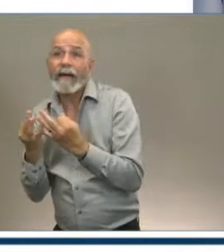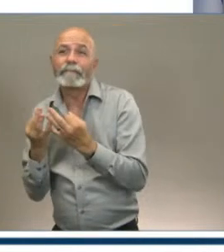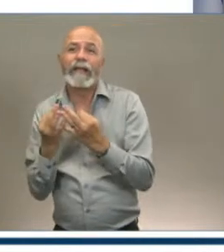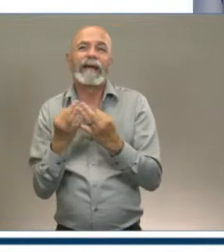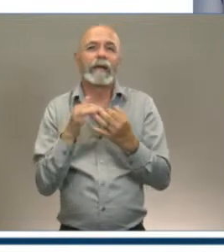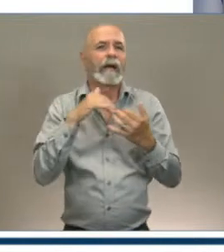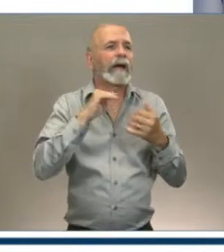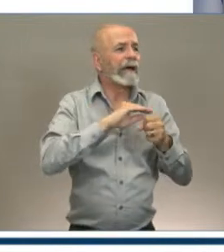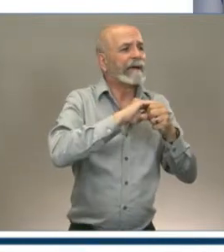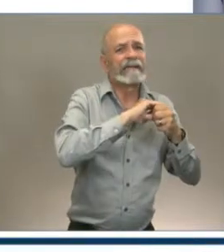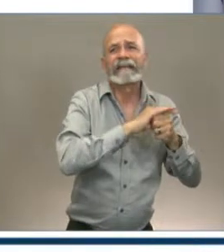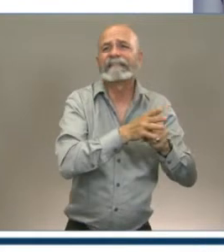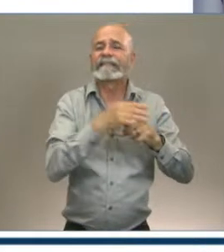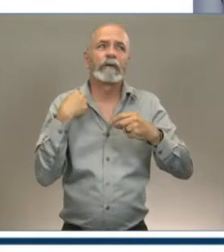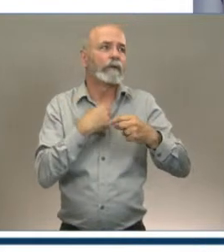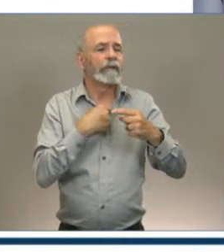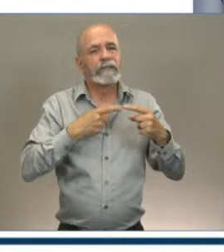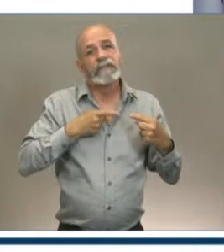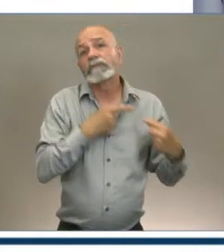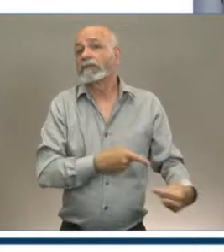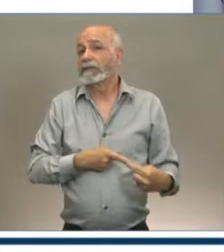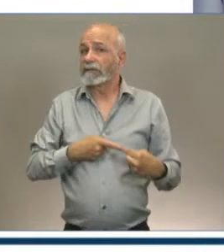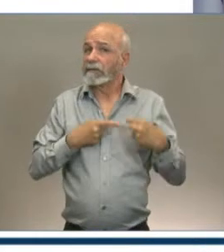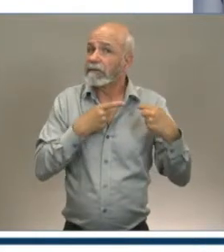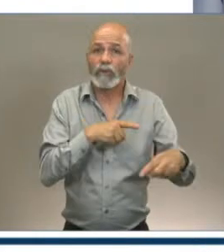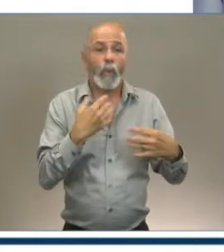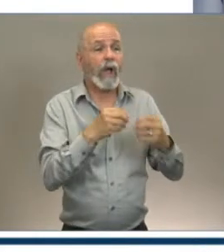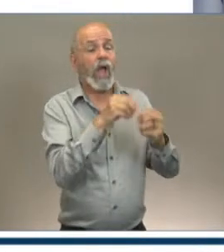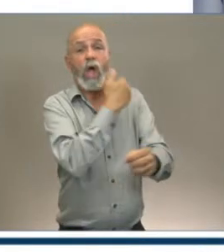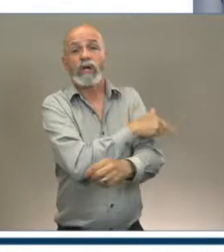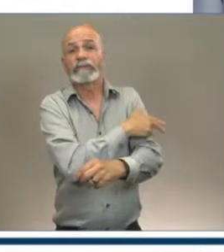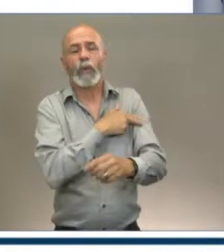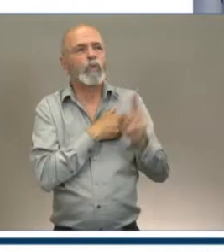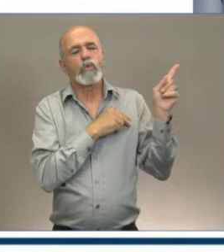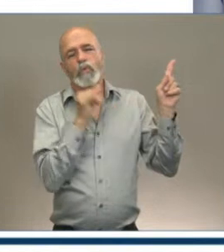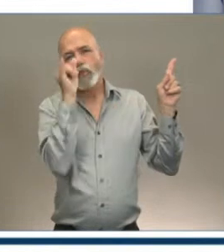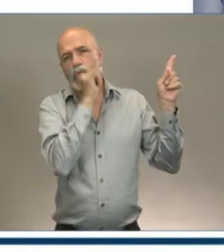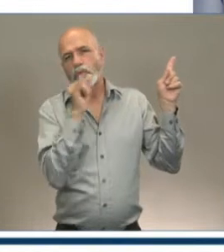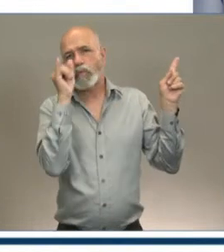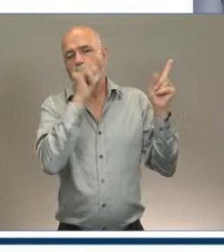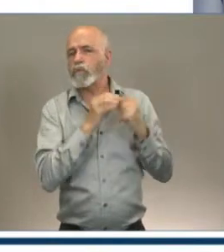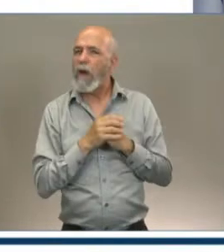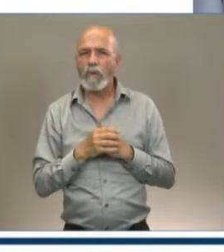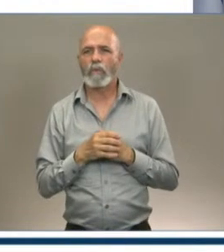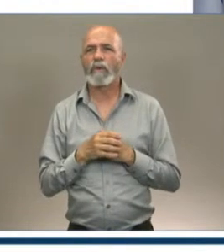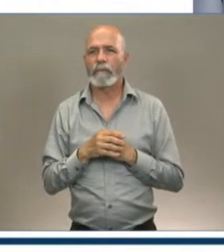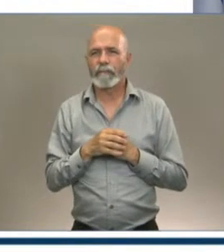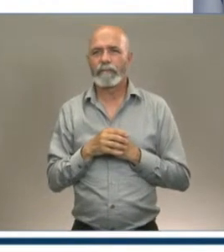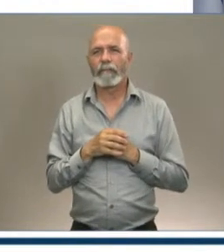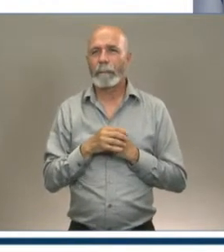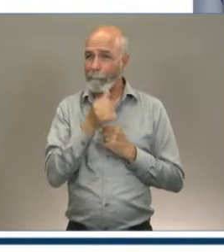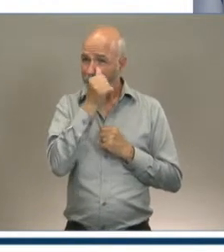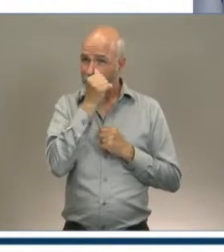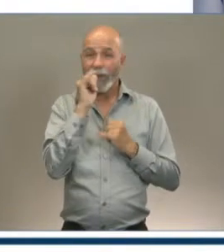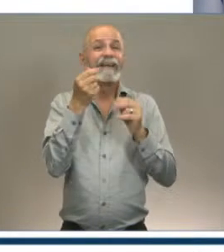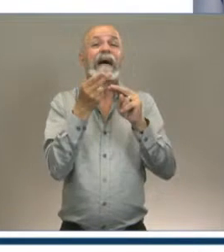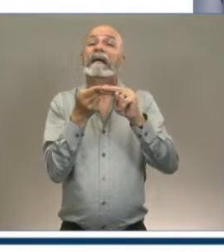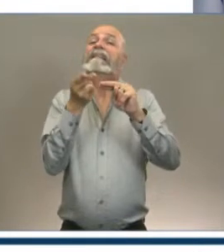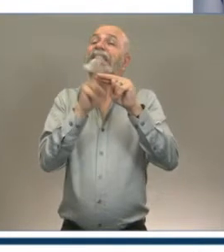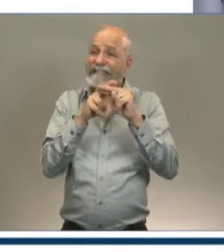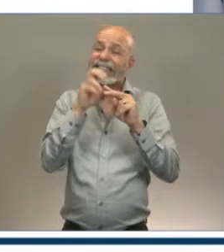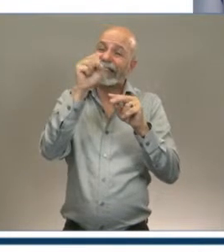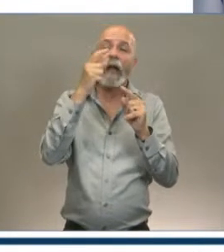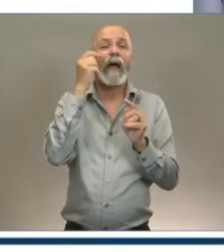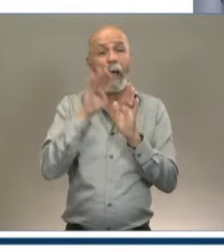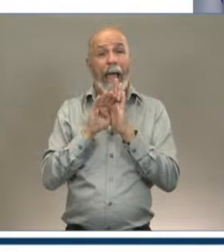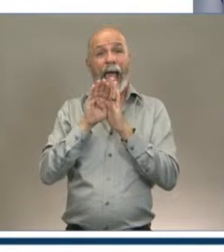virus in the hospital. So we do continue to have high case counts, although they're starting to come down